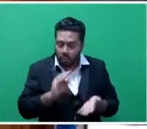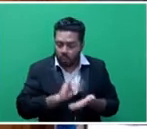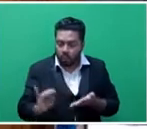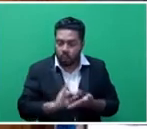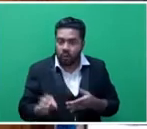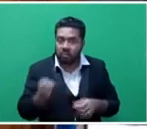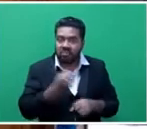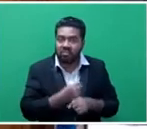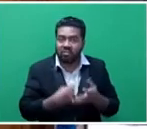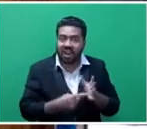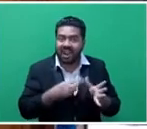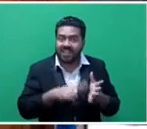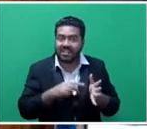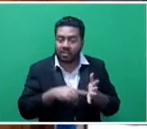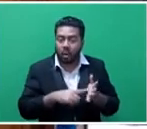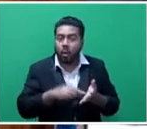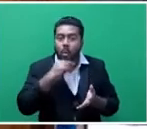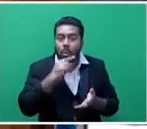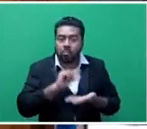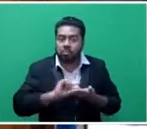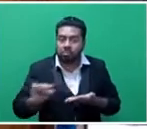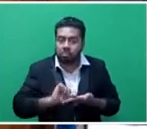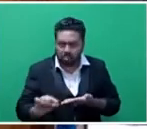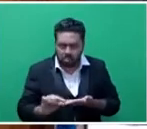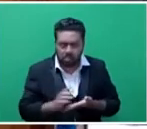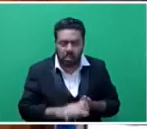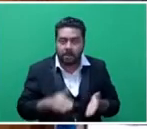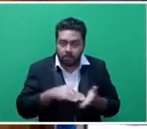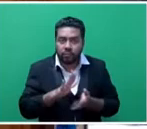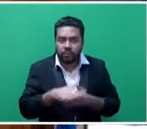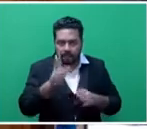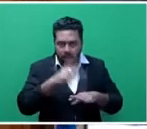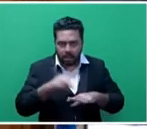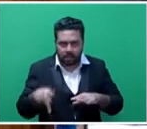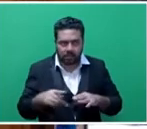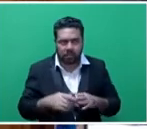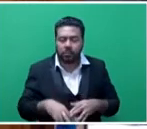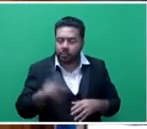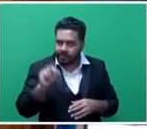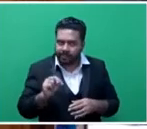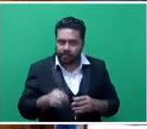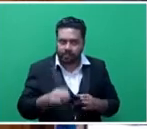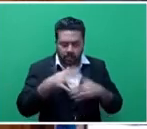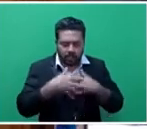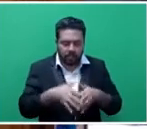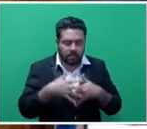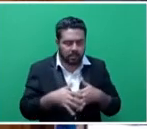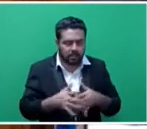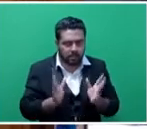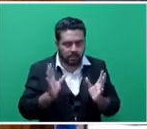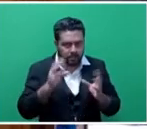grant or in the form of loan guarantees approved by this August House requires public scrutiny of the performance of